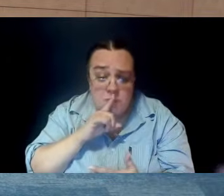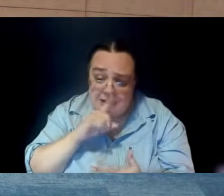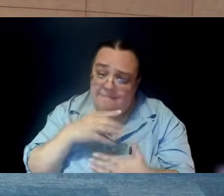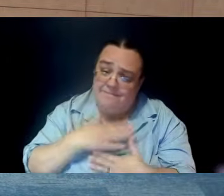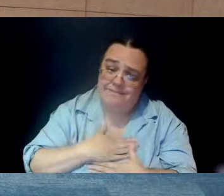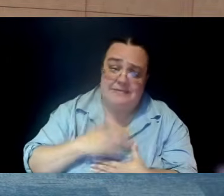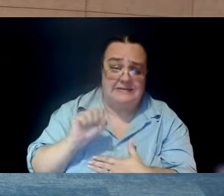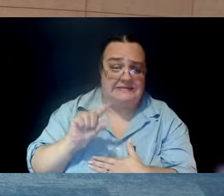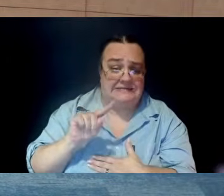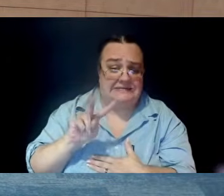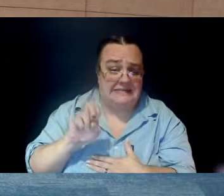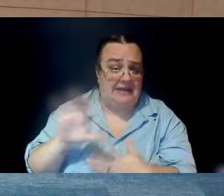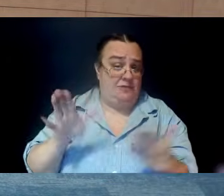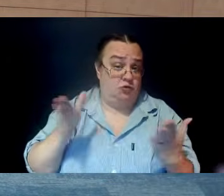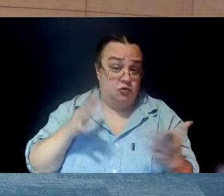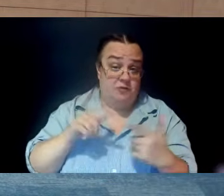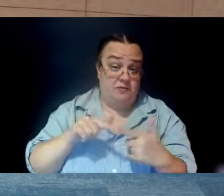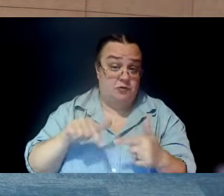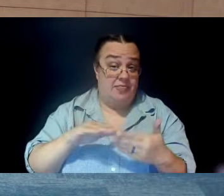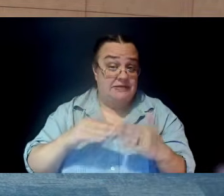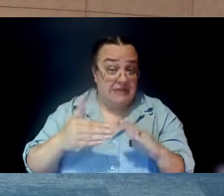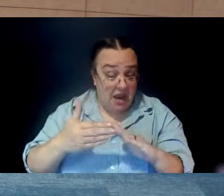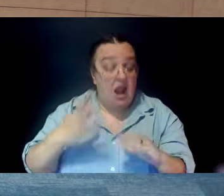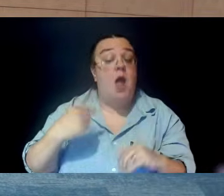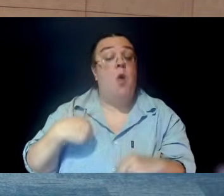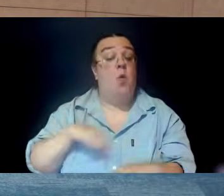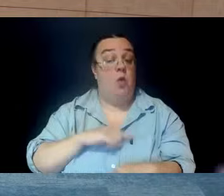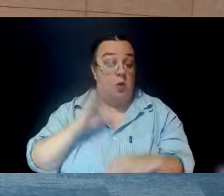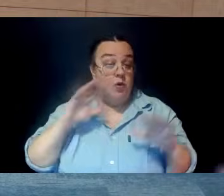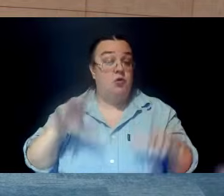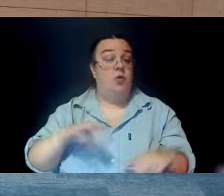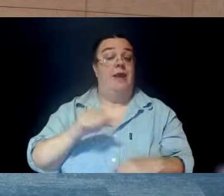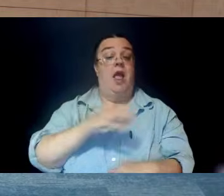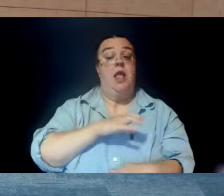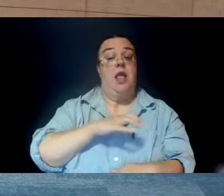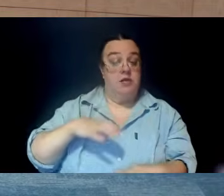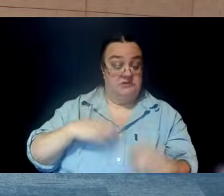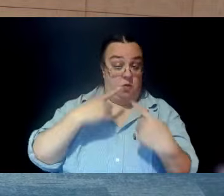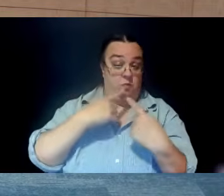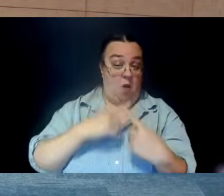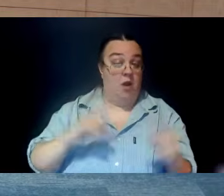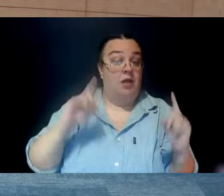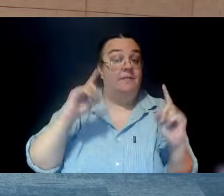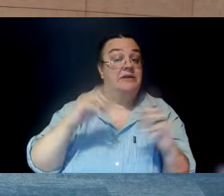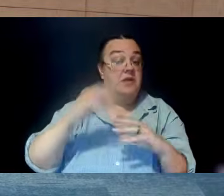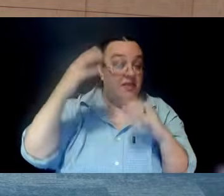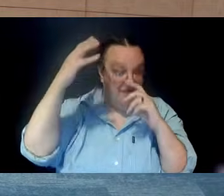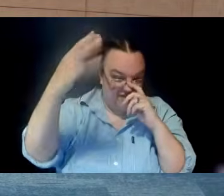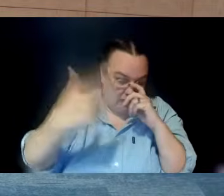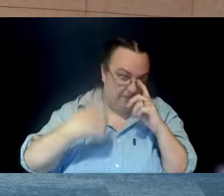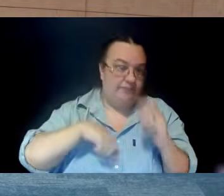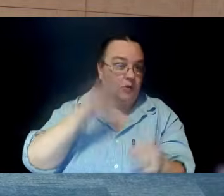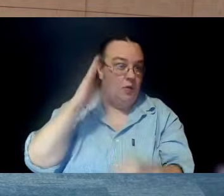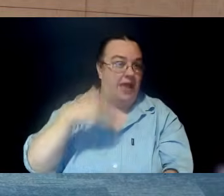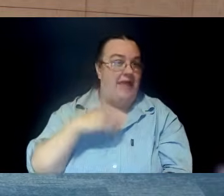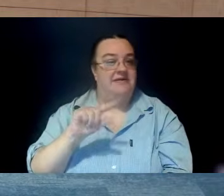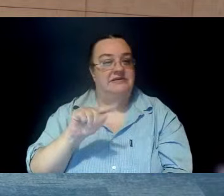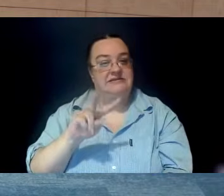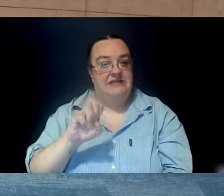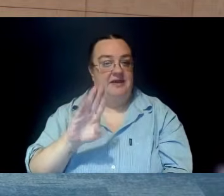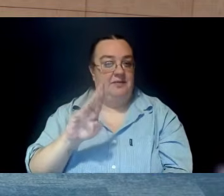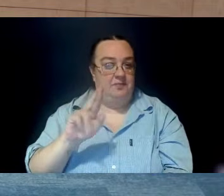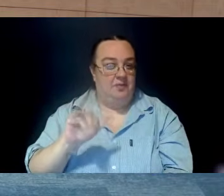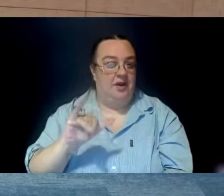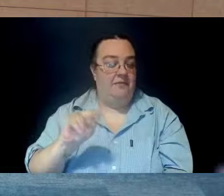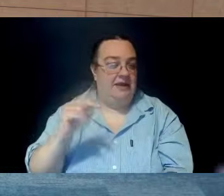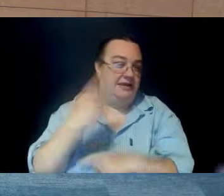to the town, and we will be doing a council proclamation in the future. We will have a Steve Brayman Day in the near